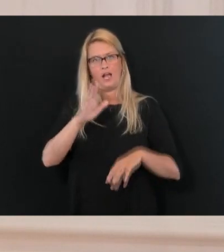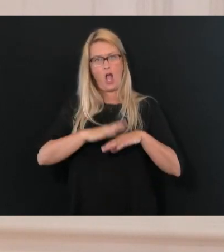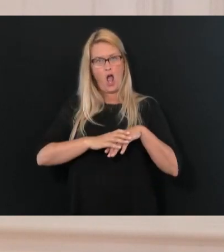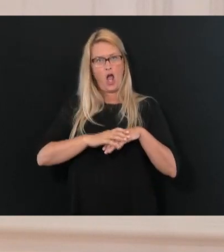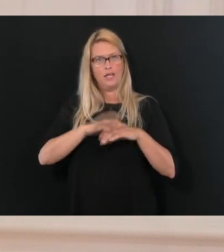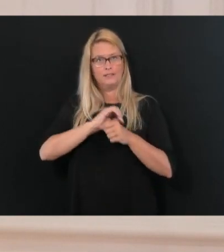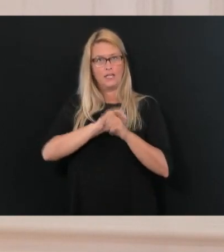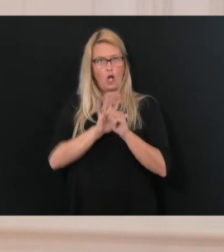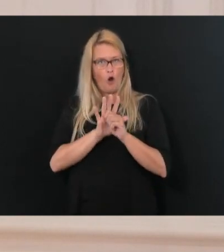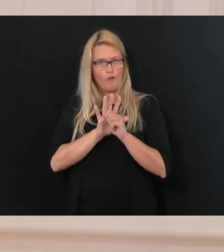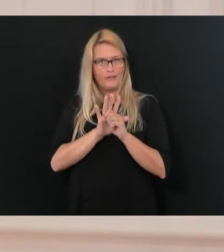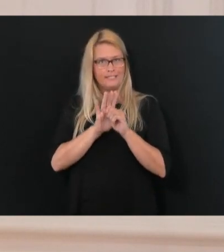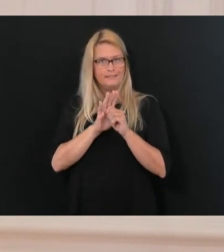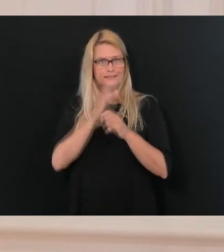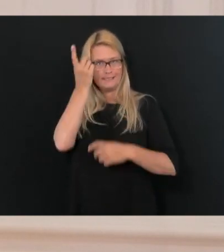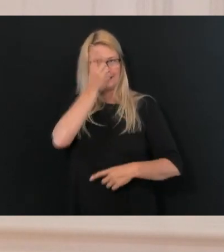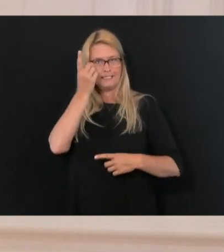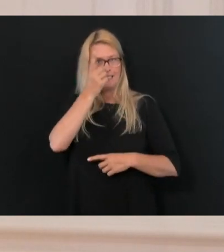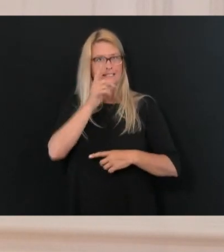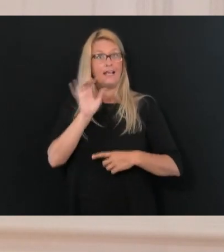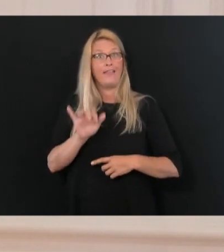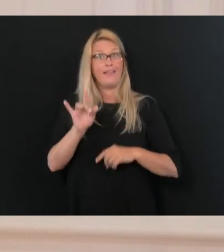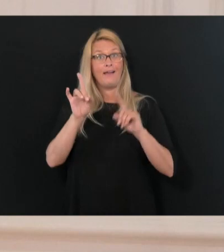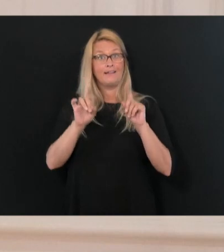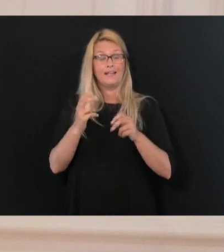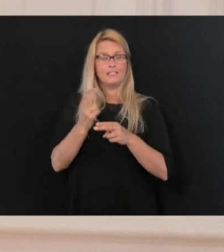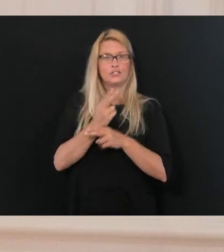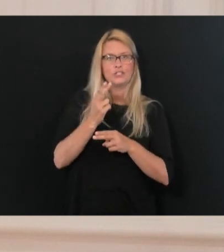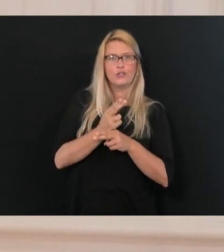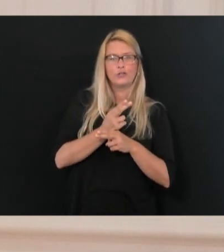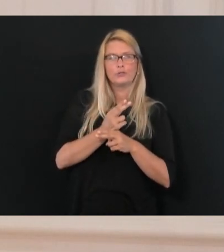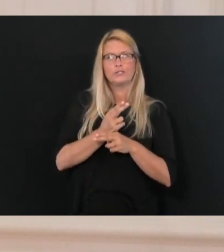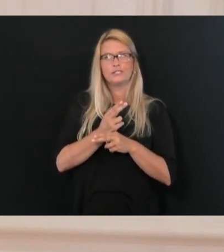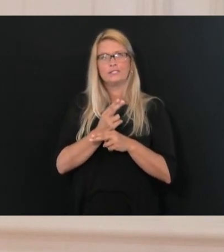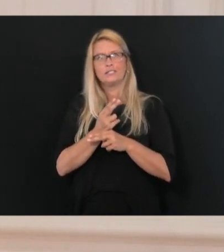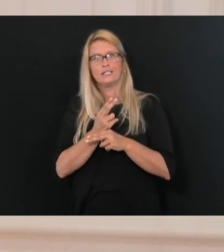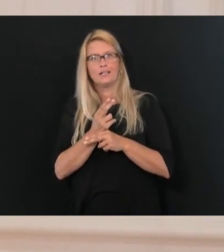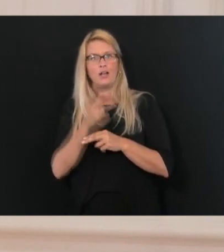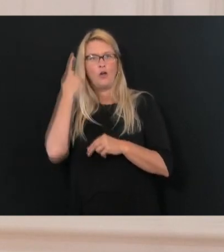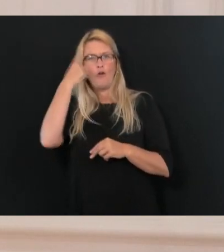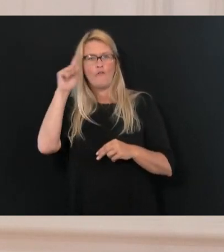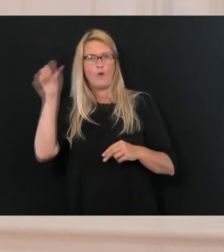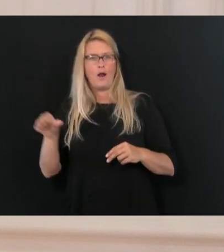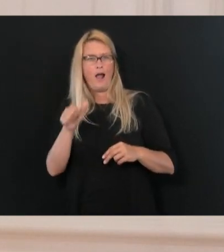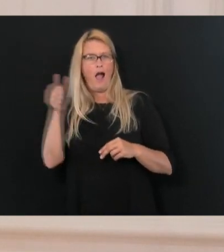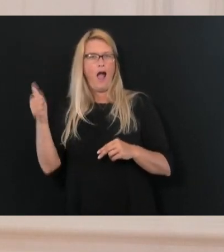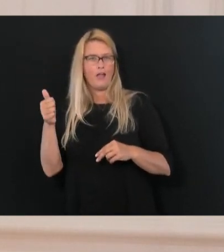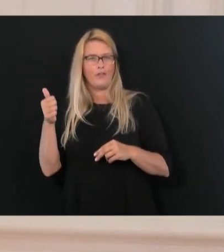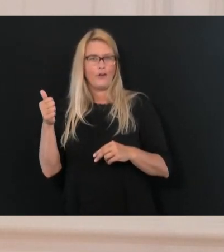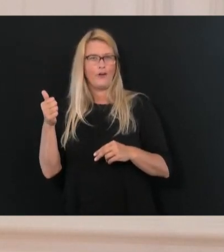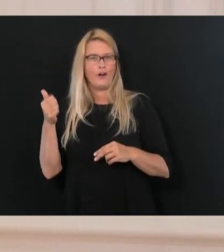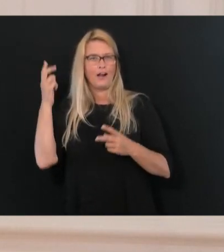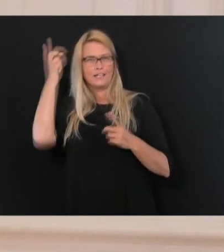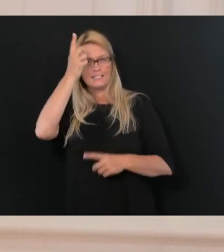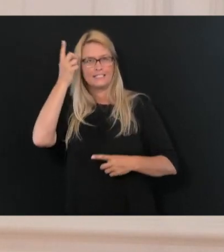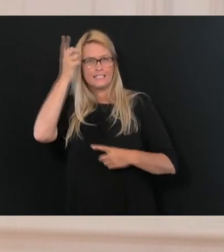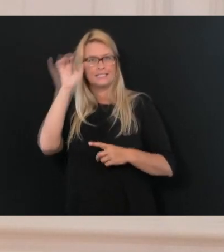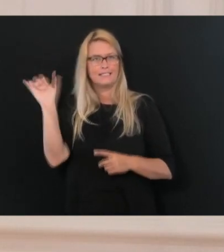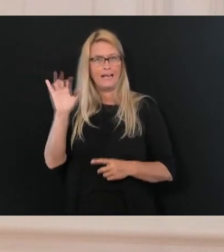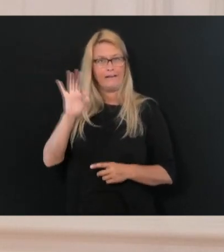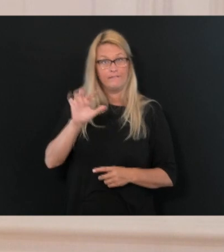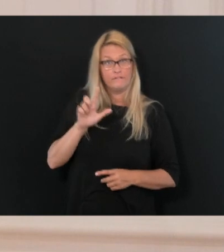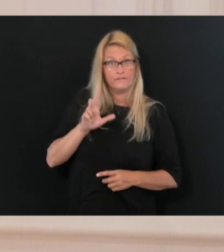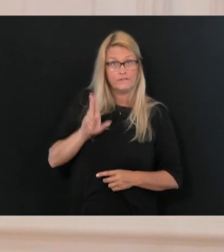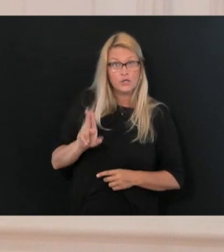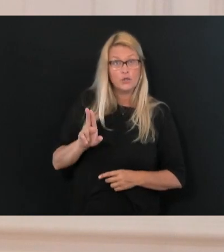And these tests are also used in not exactly the same tests, but also used for other viruses like the flu,